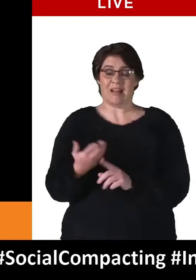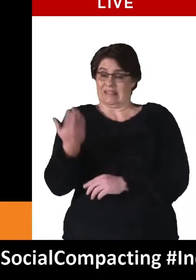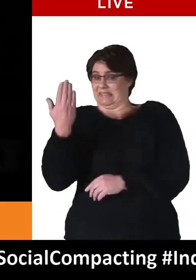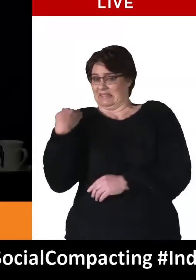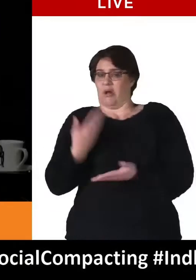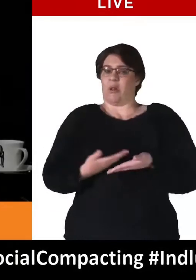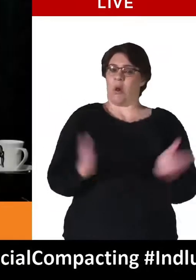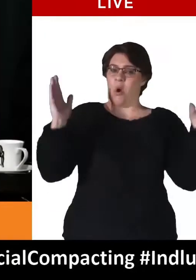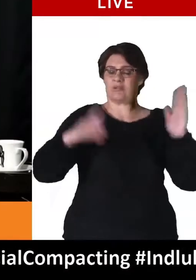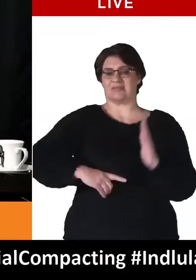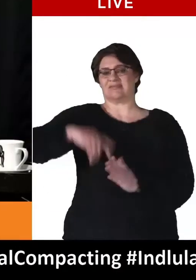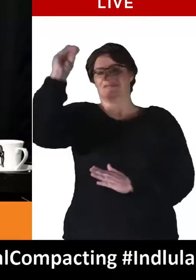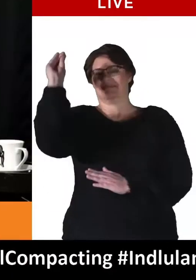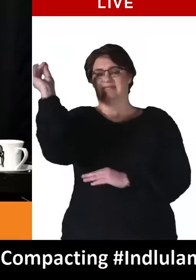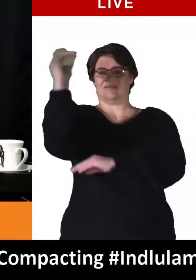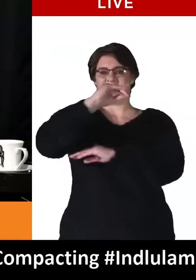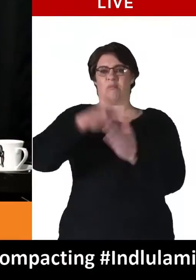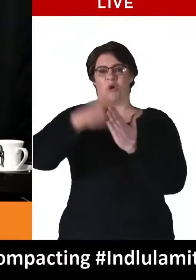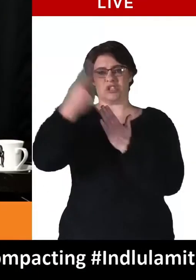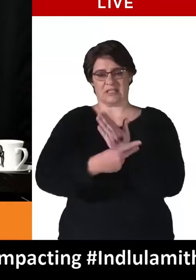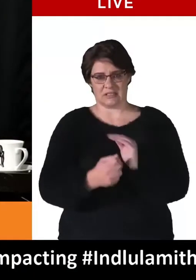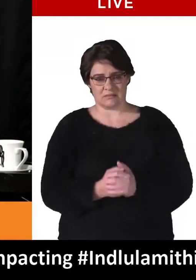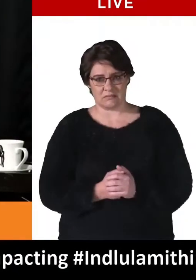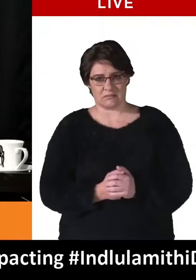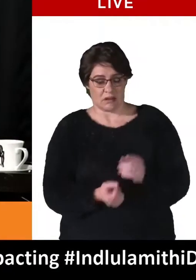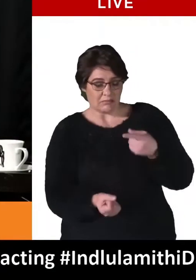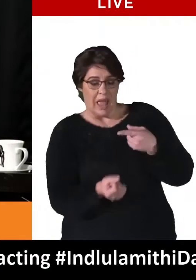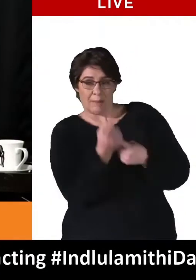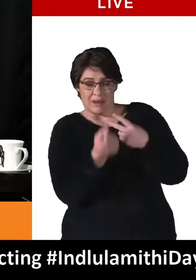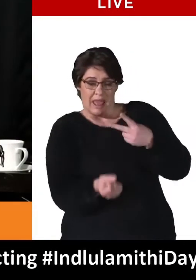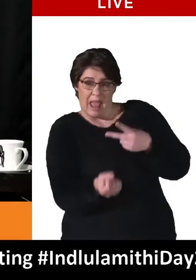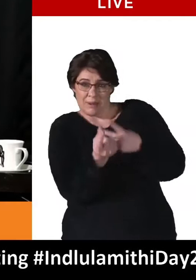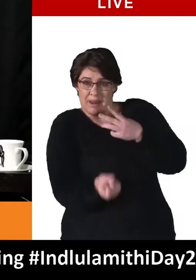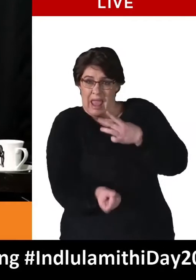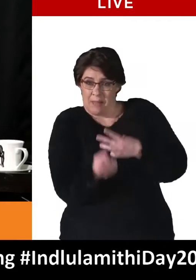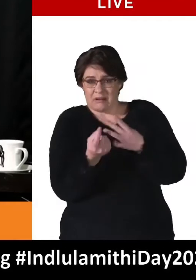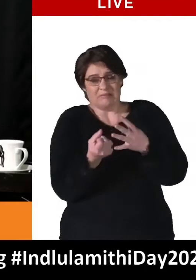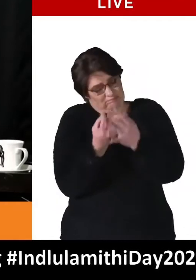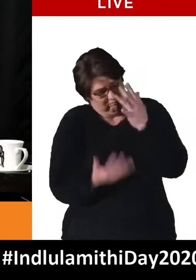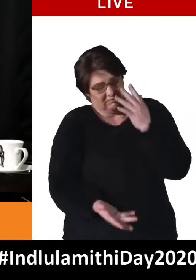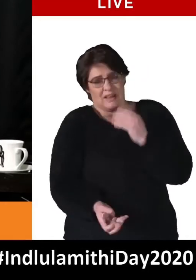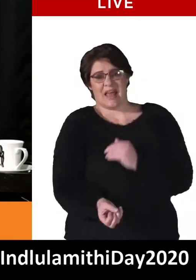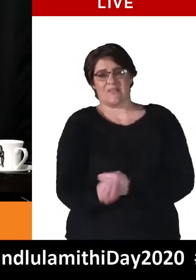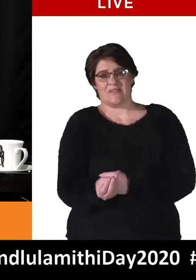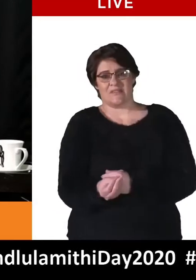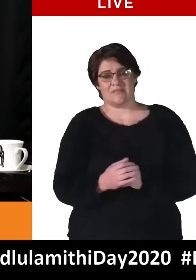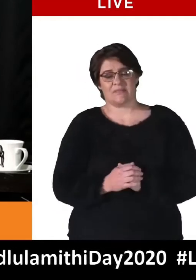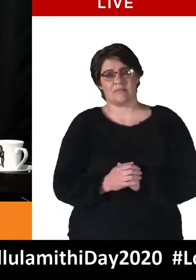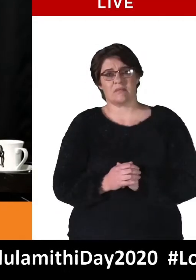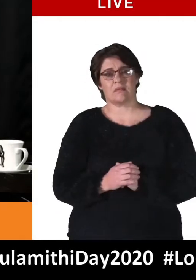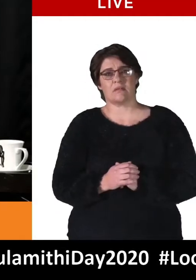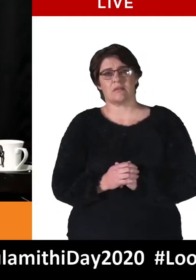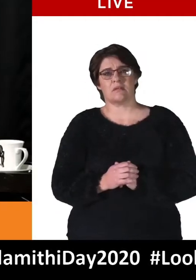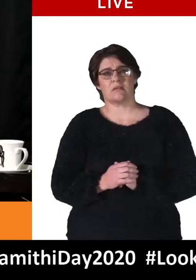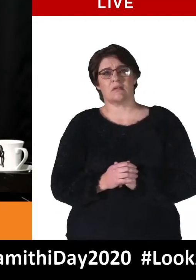Scenarios. A number of seismic events have taken place. South Africa's